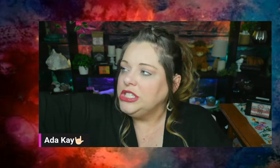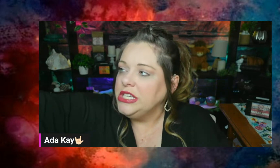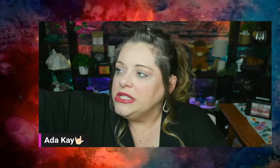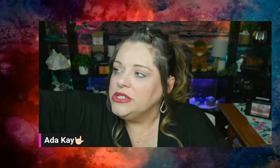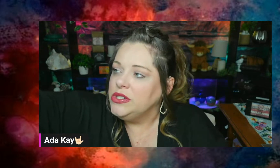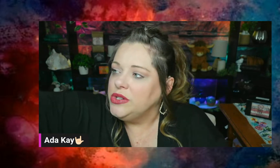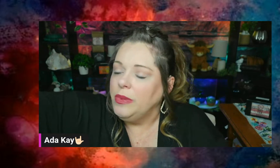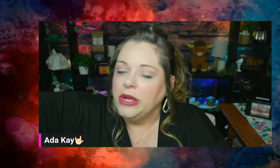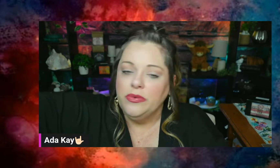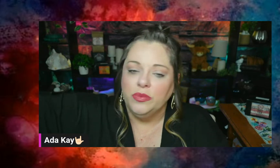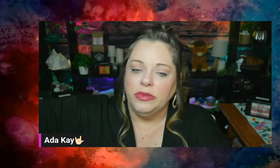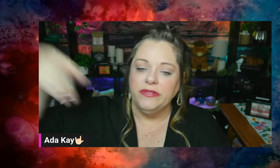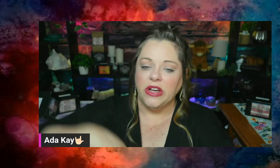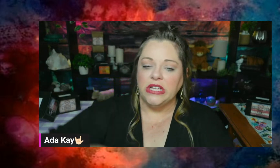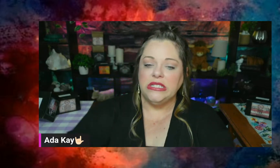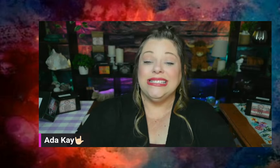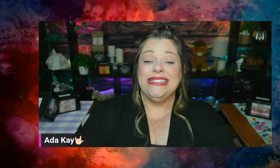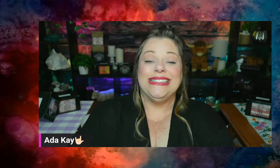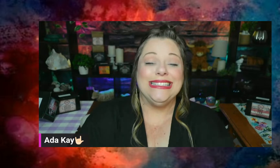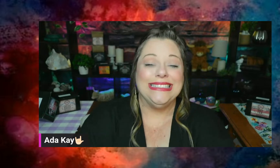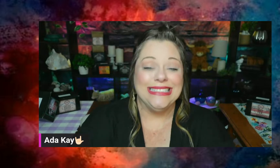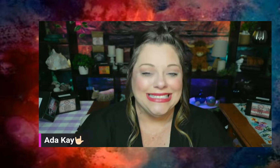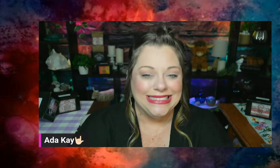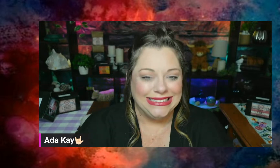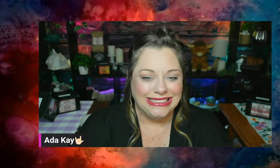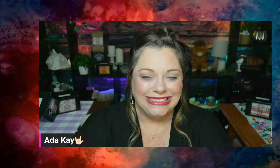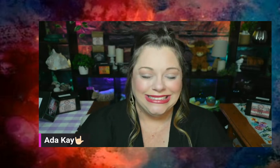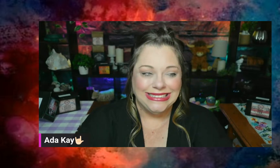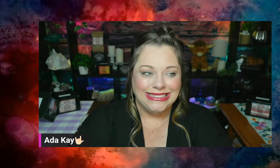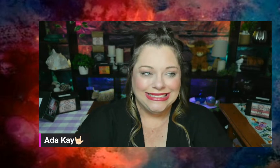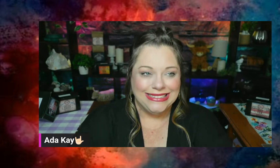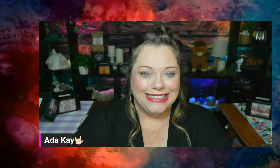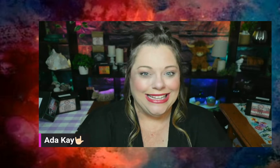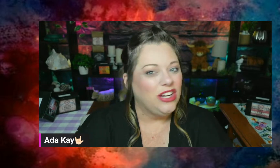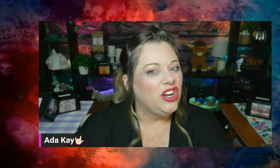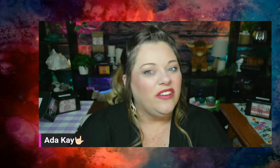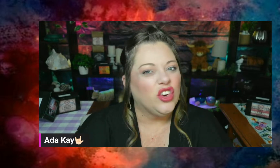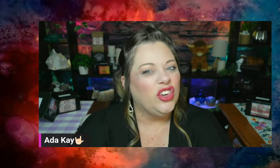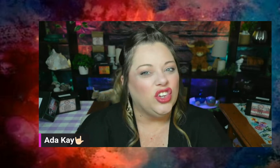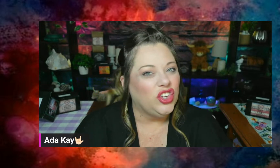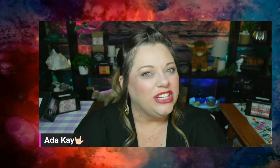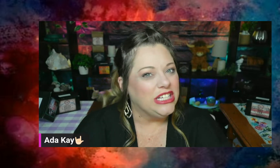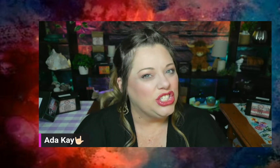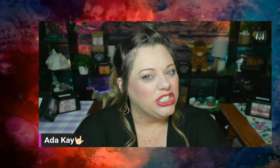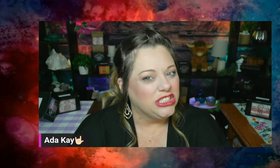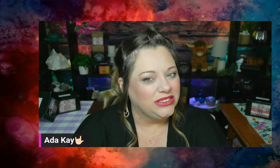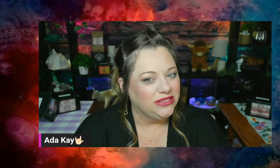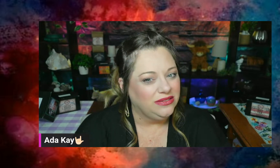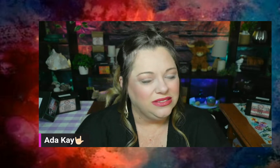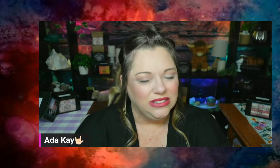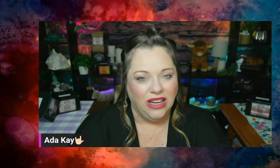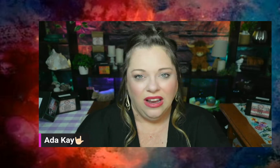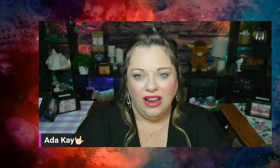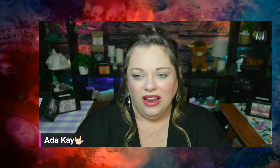Well, she gets into the bedroom and finds the decedent in a not very good condition.